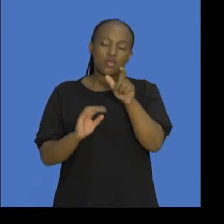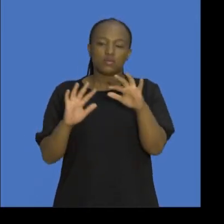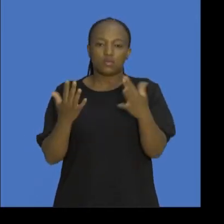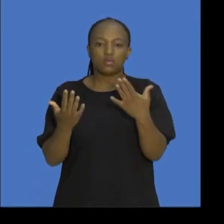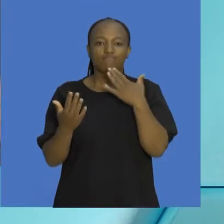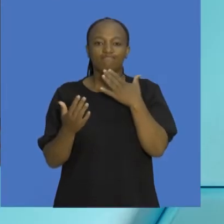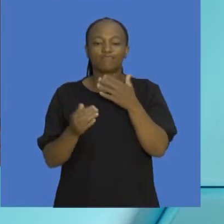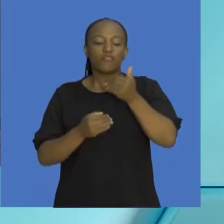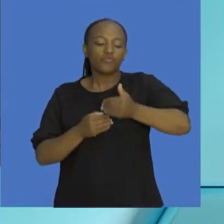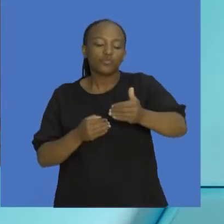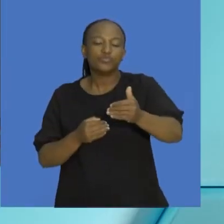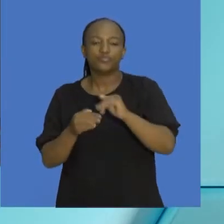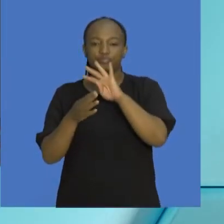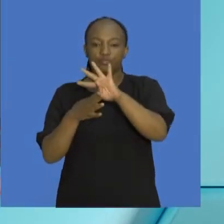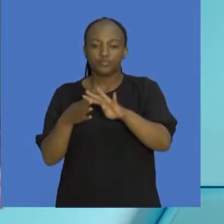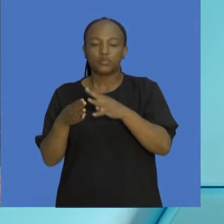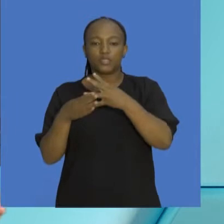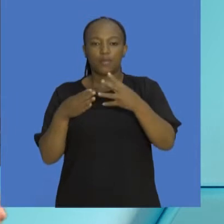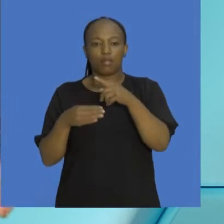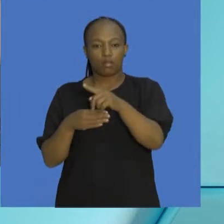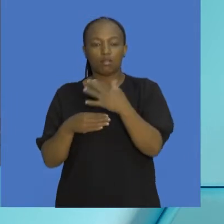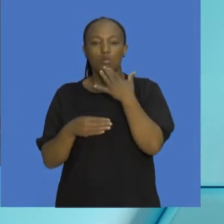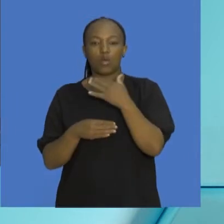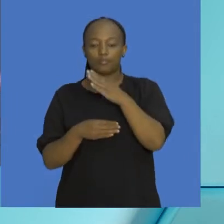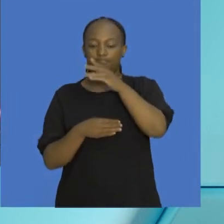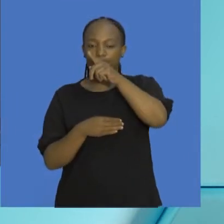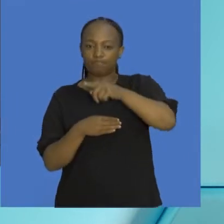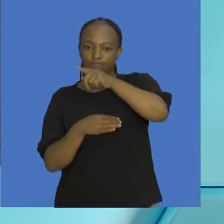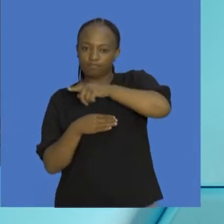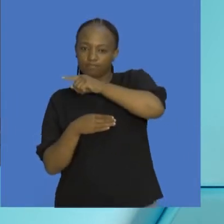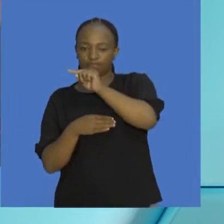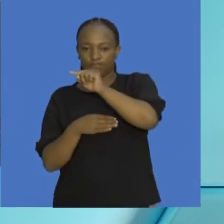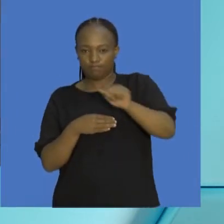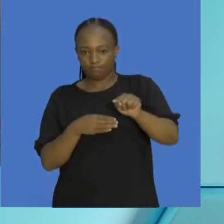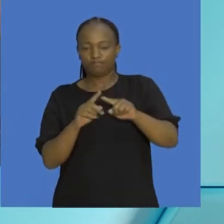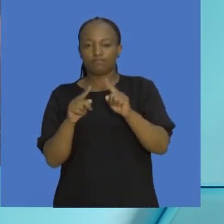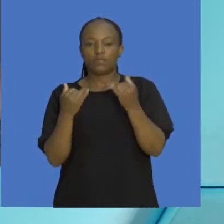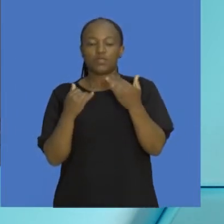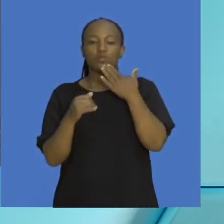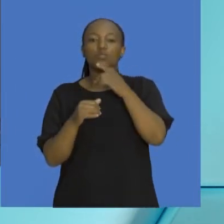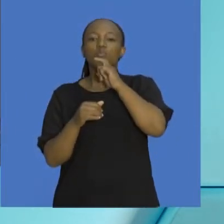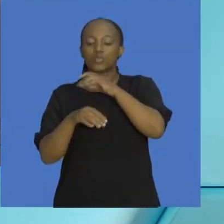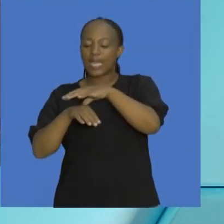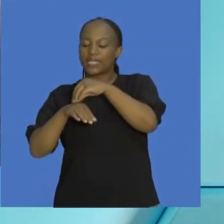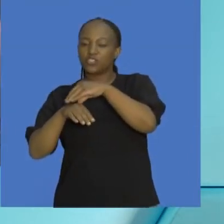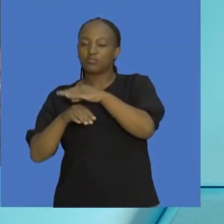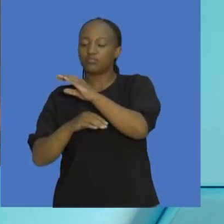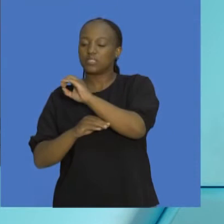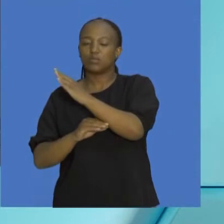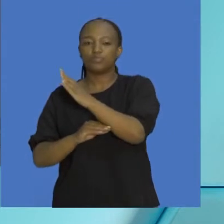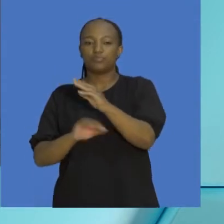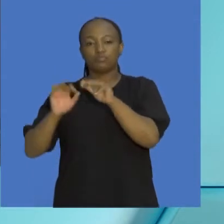Okay, frequency table is if we can group data using age from 0